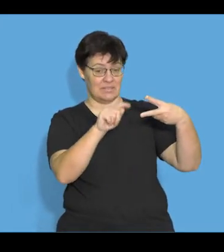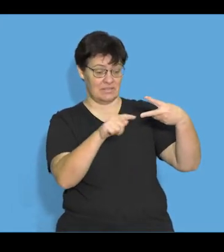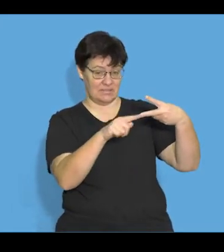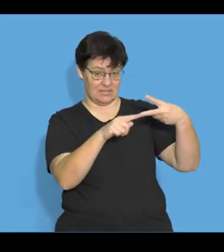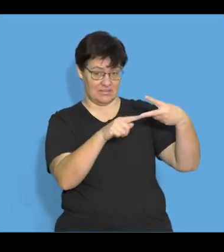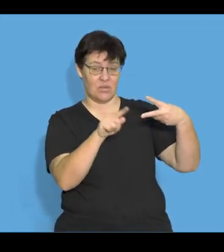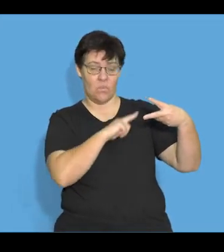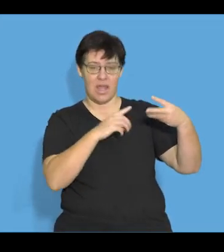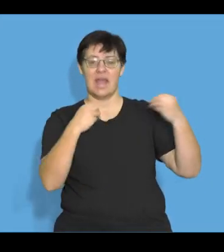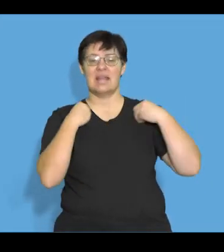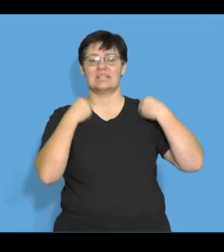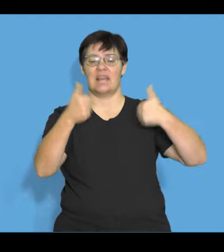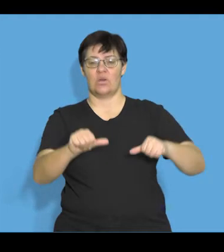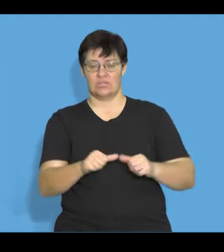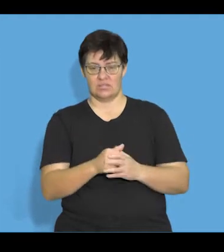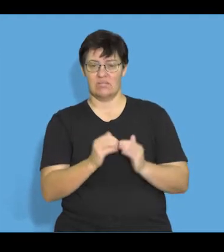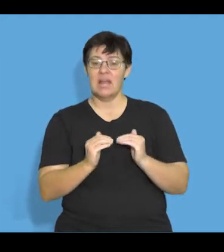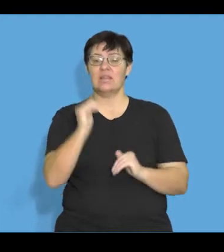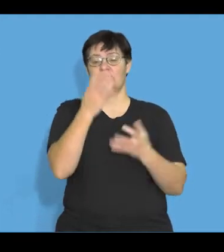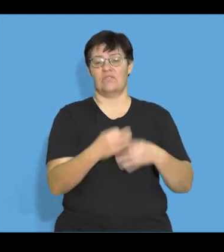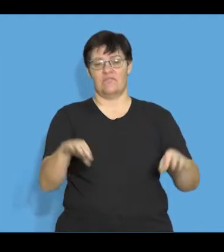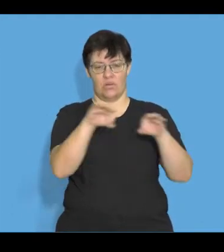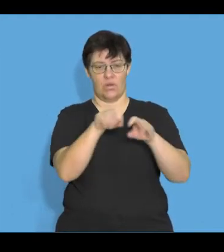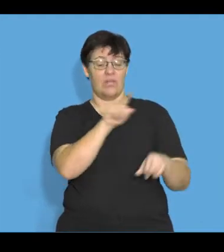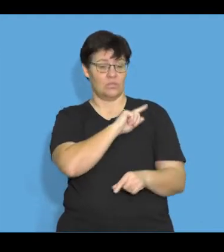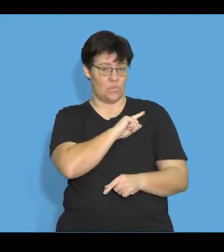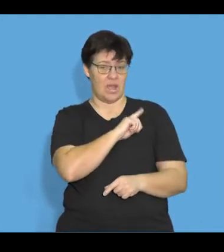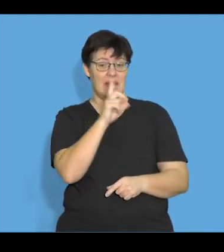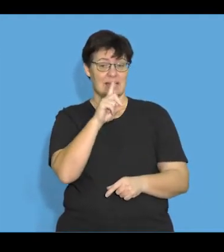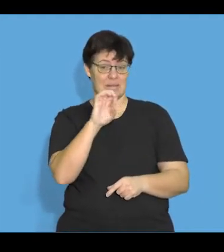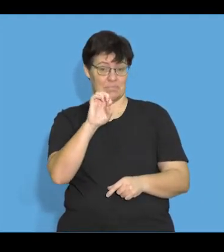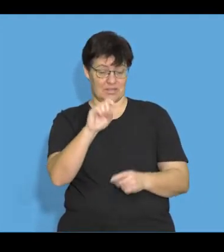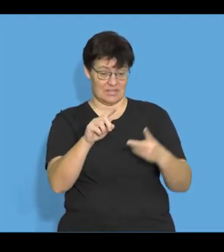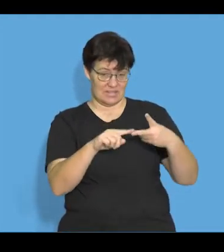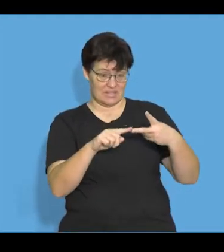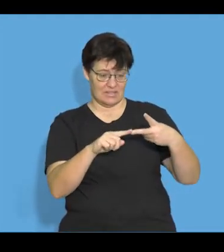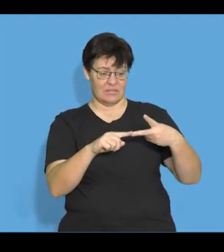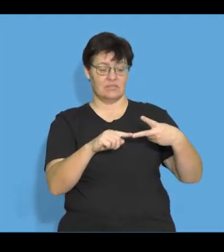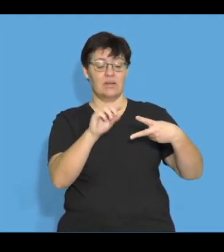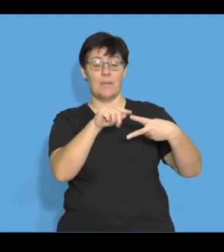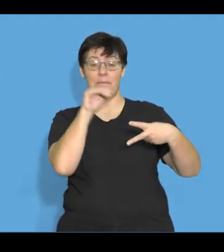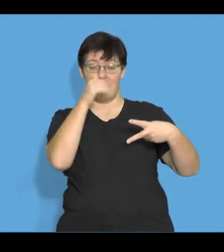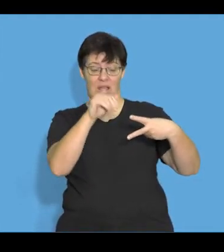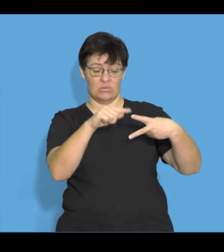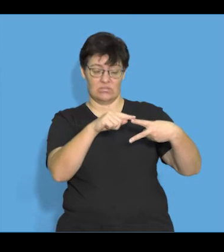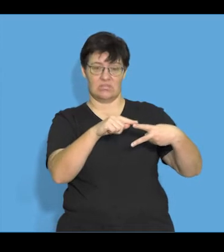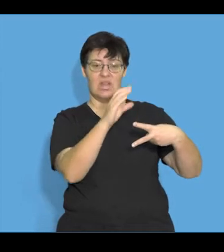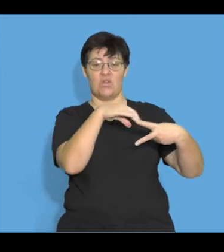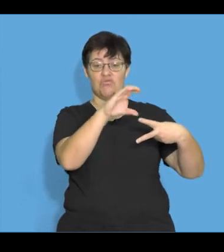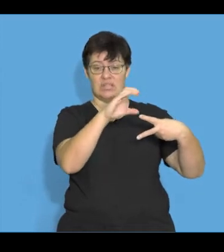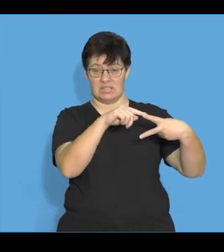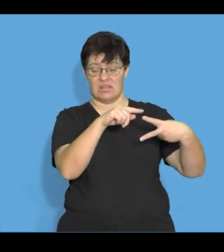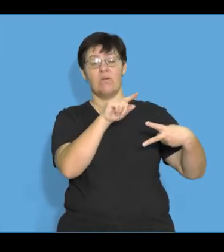an asset account increasing in value, therefore debited. You're going to credit your bank account. Why? It's an